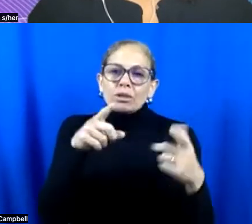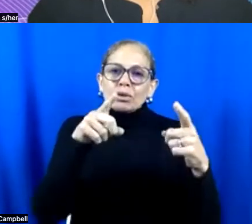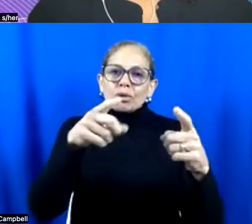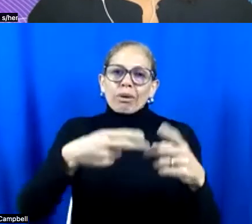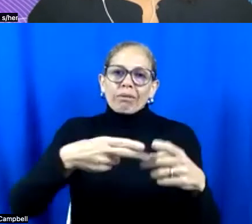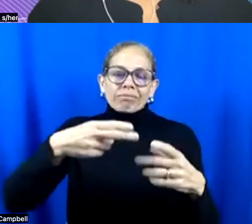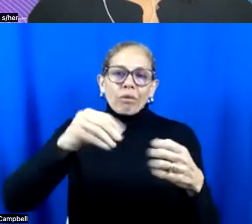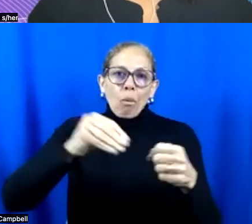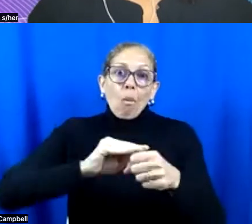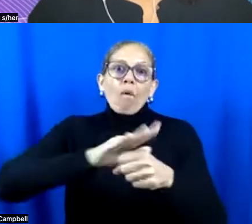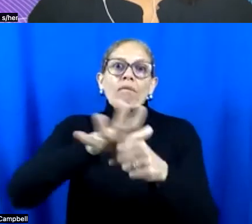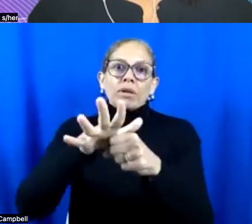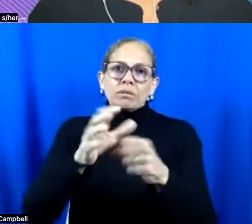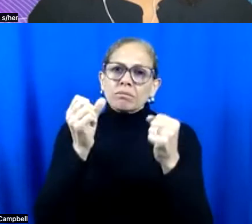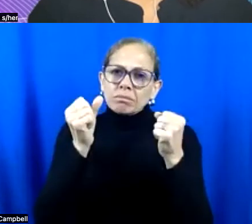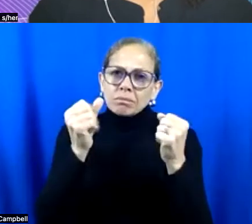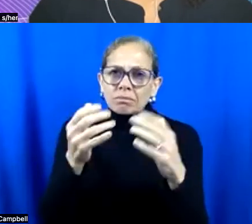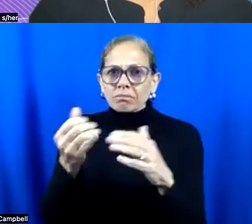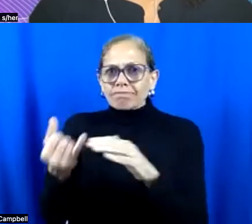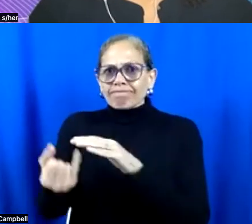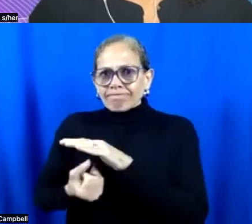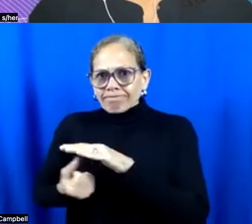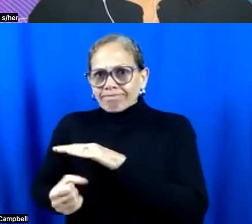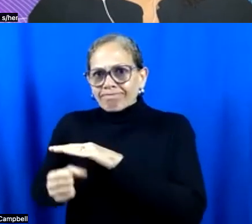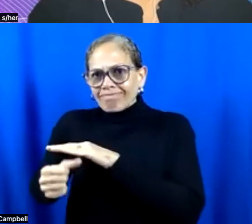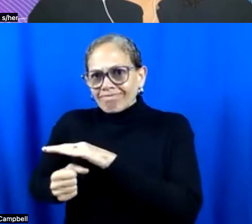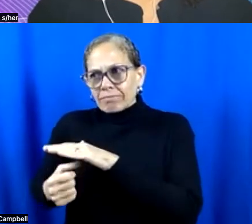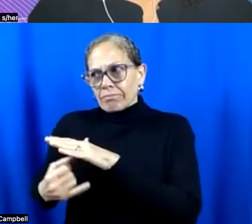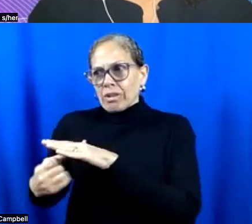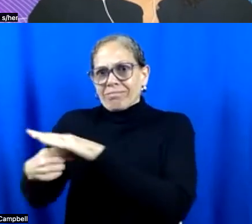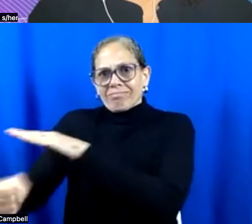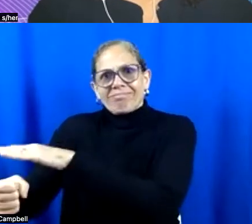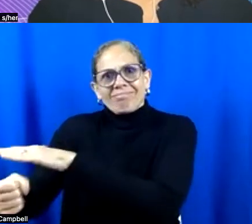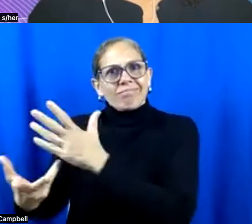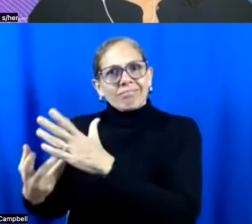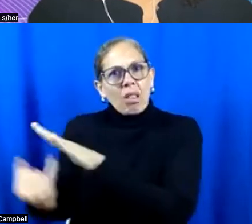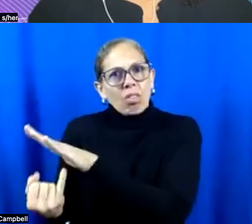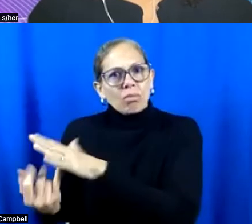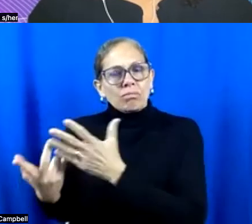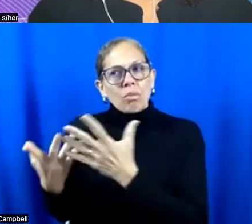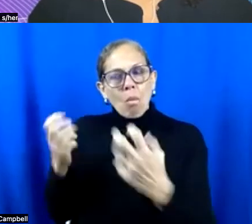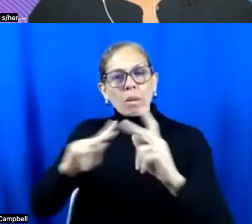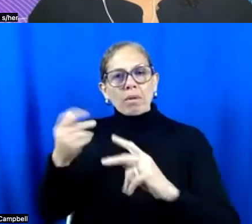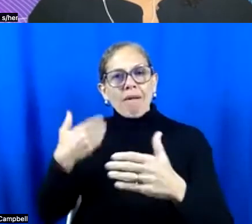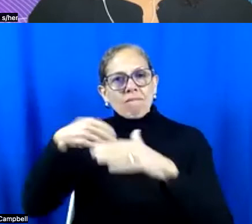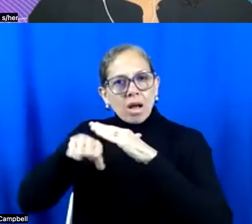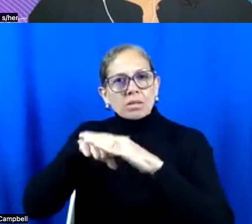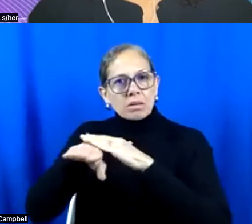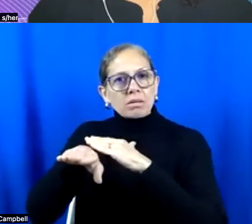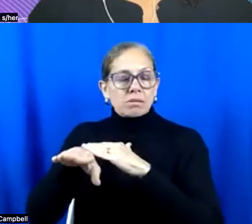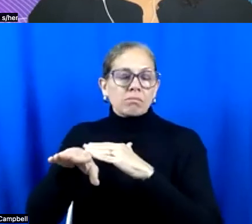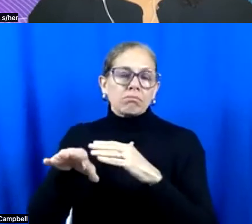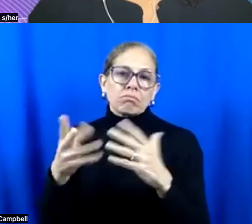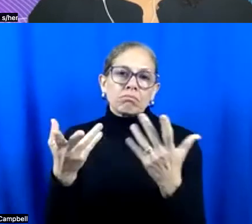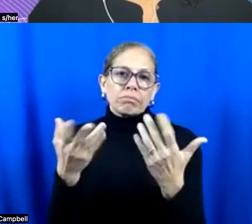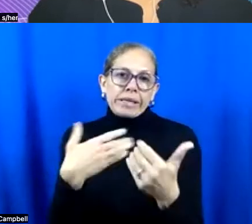so many of us were sheltering in place and wanted folks to have access where it was